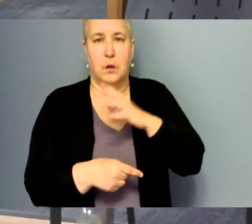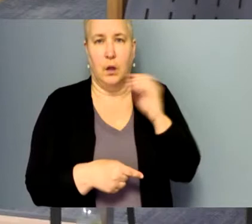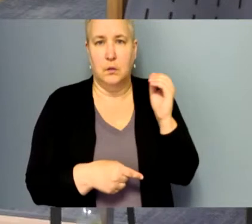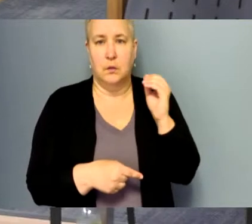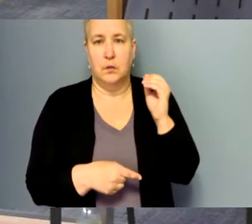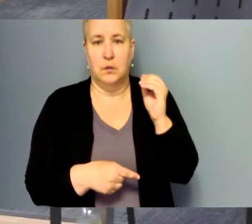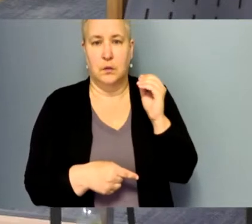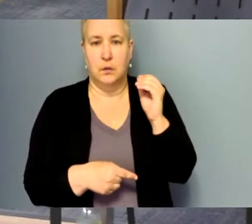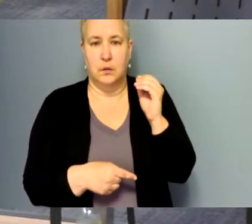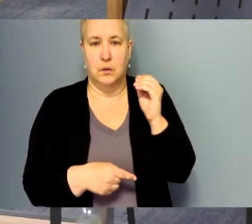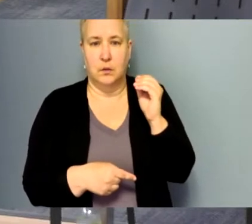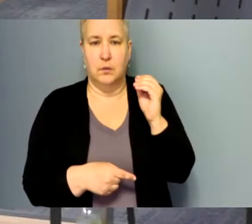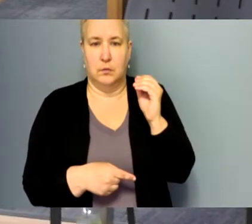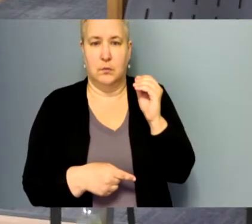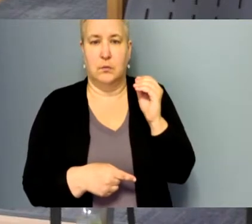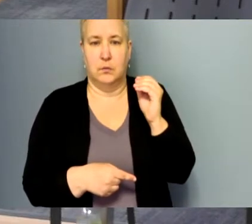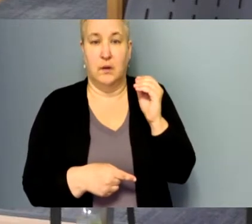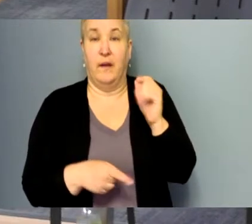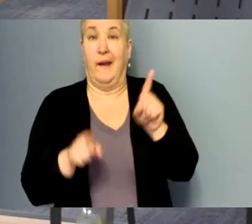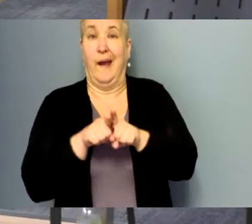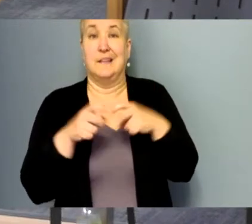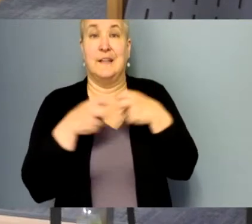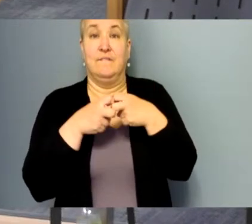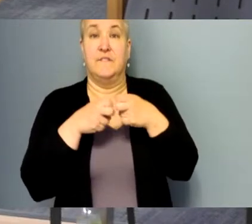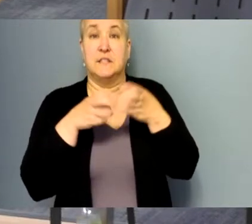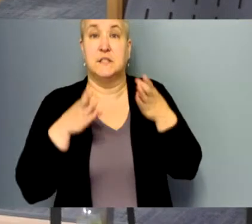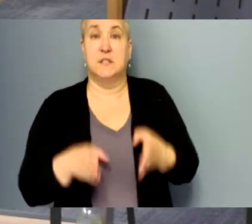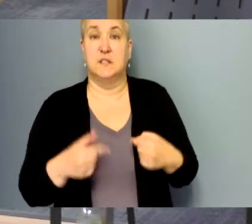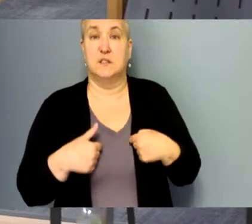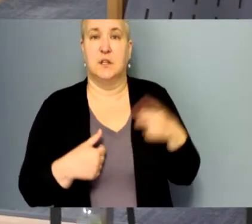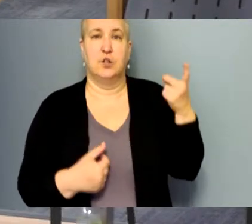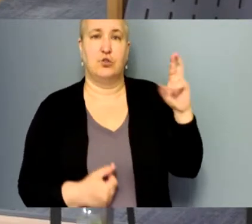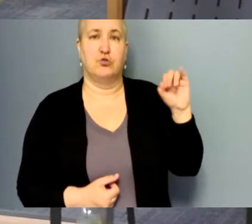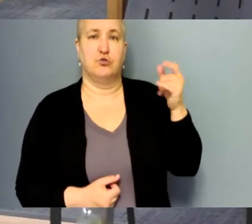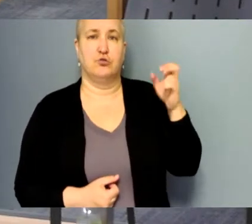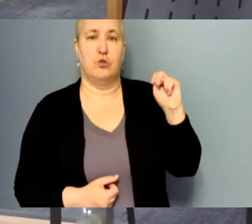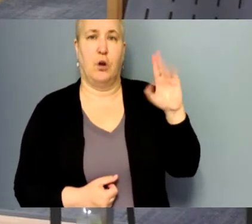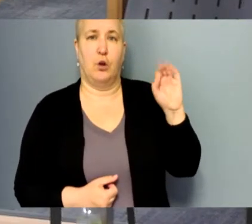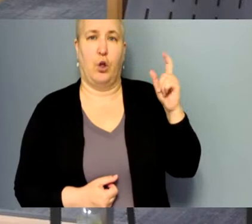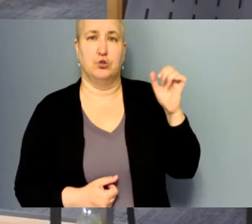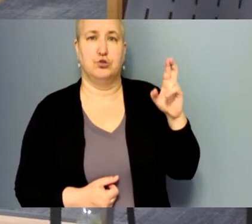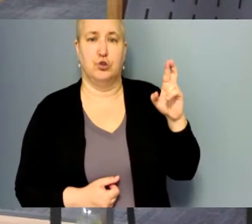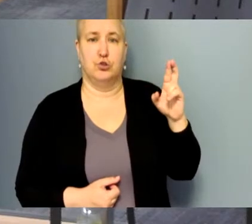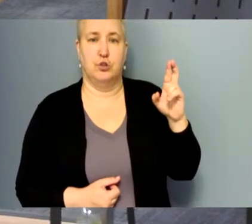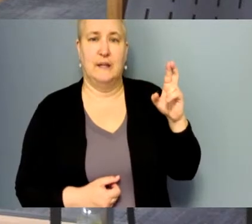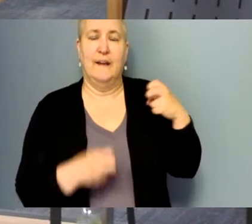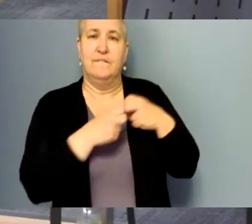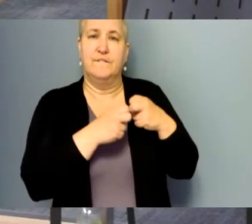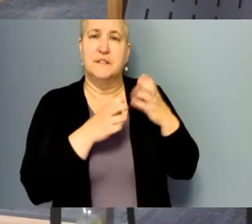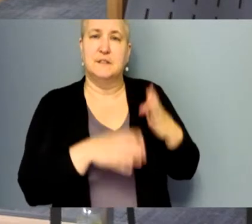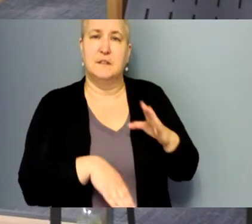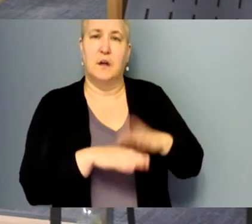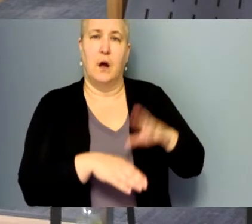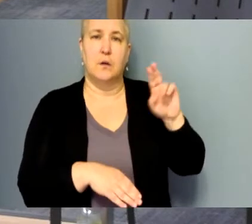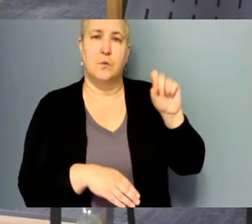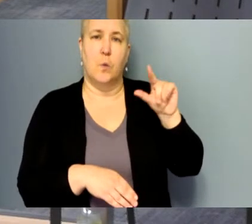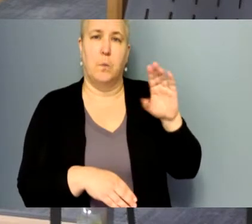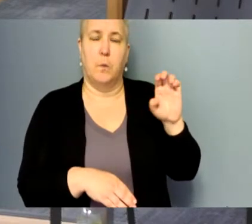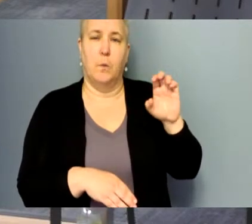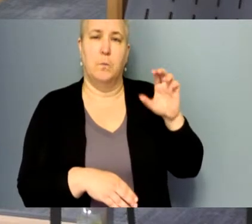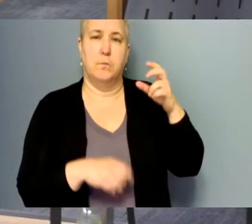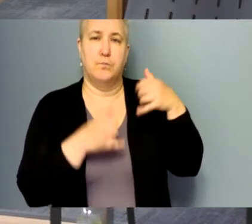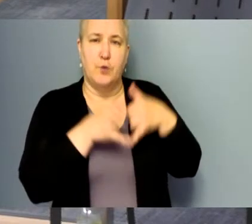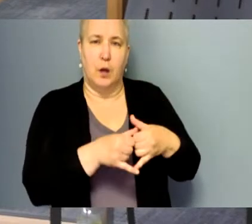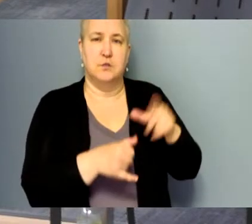have as a physicist, Dr. John Clauser, physicist on Nobel Prize